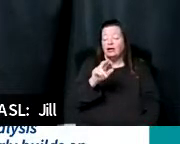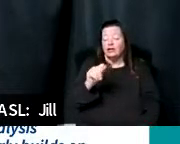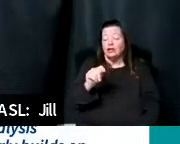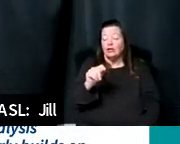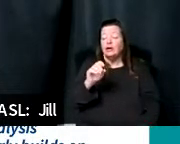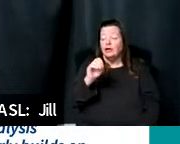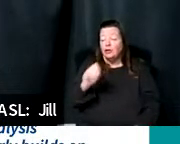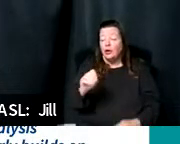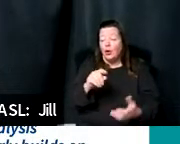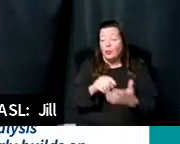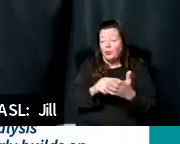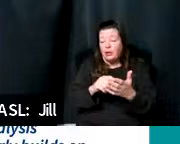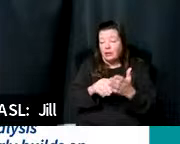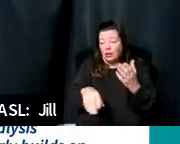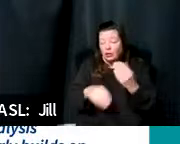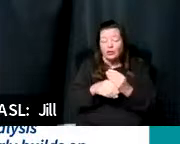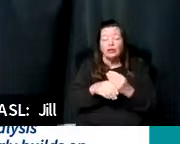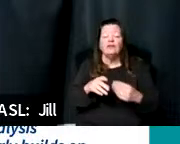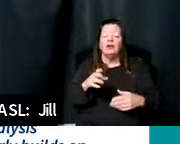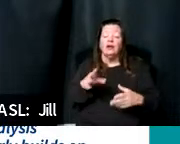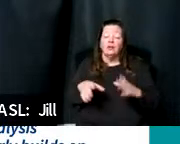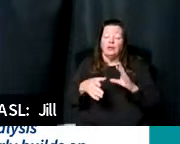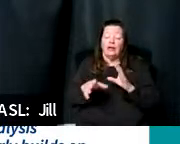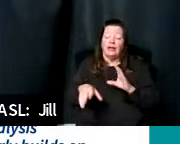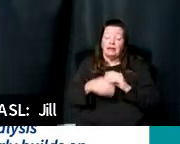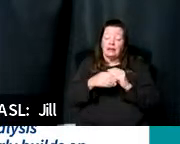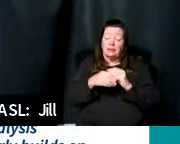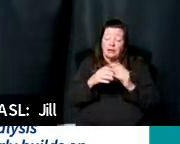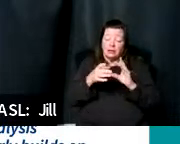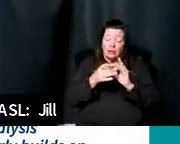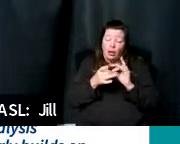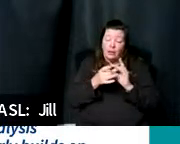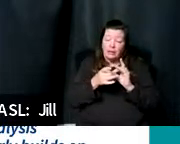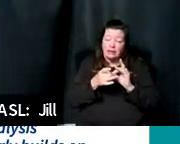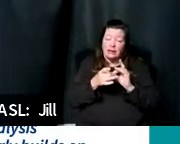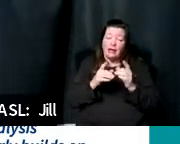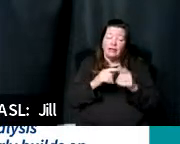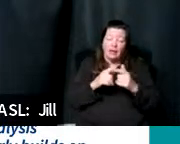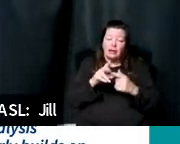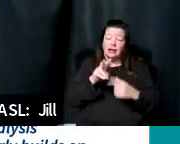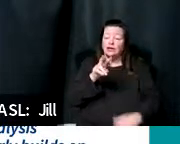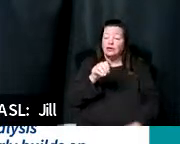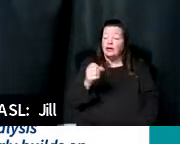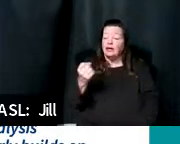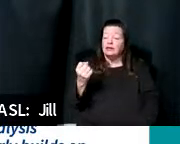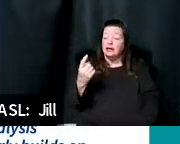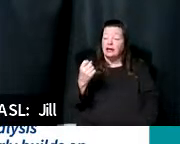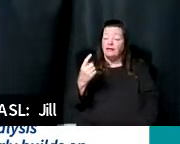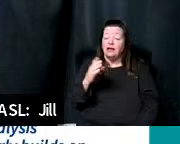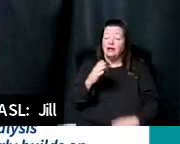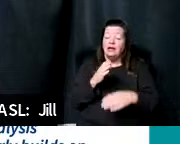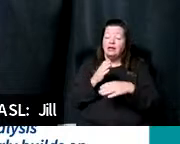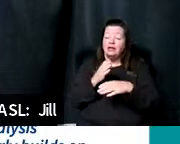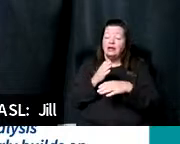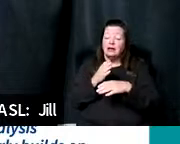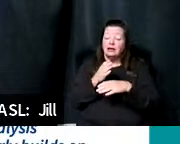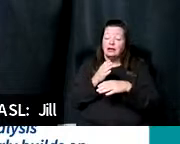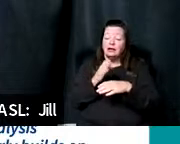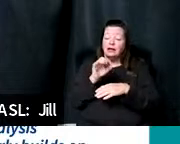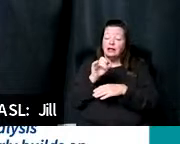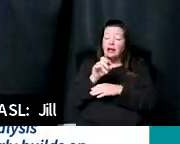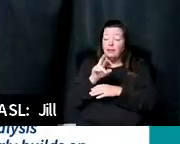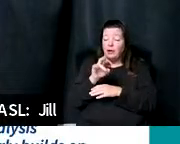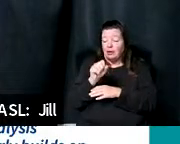alternative. We accepted comments on that, and in 2011, the Columbia River Crossing issued a final environmental